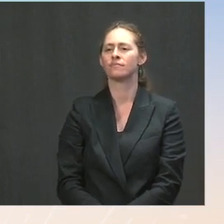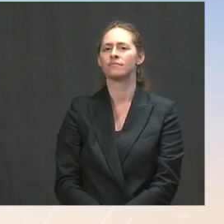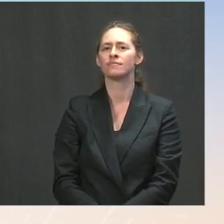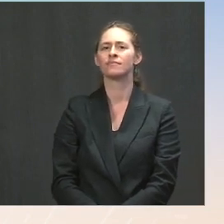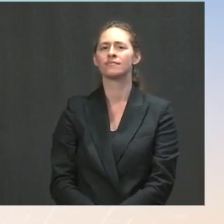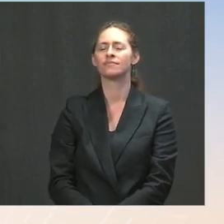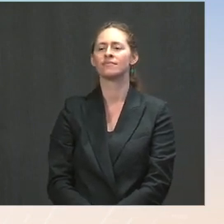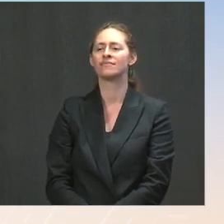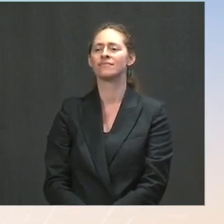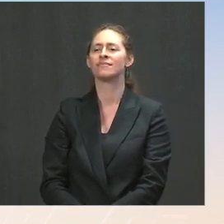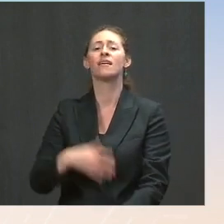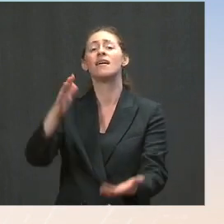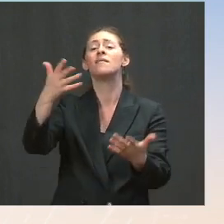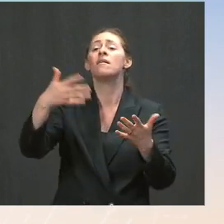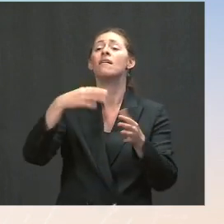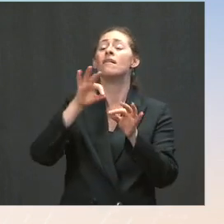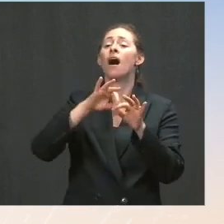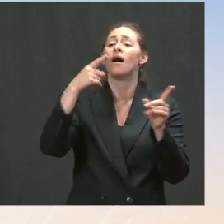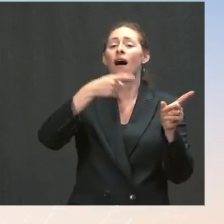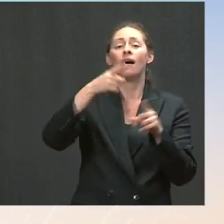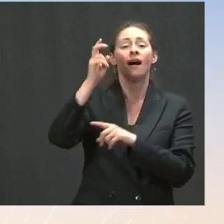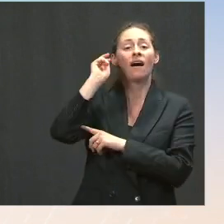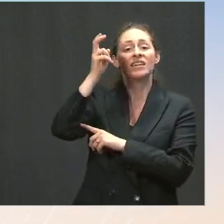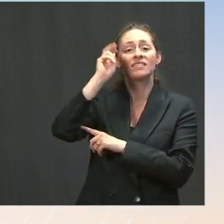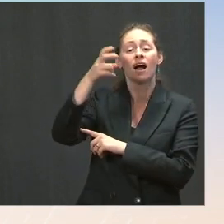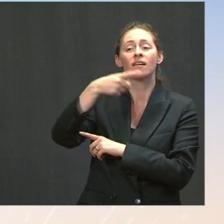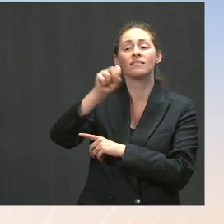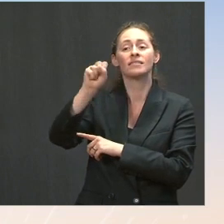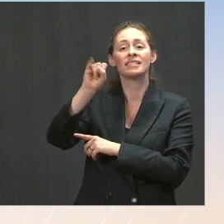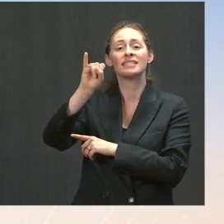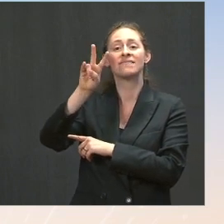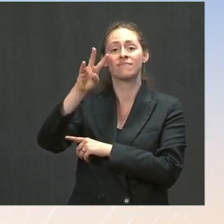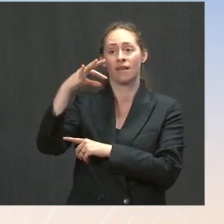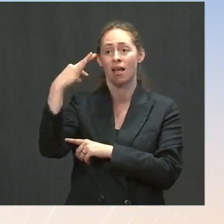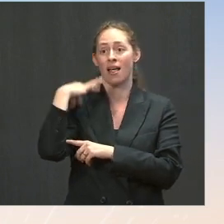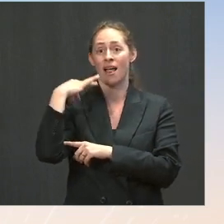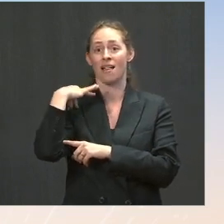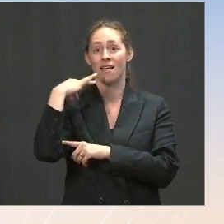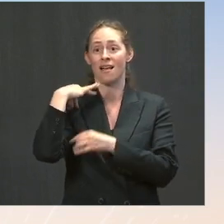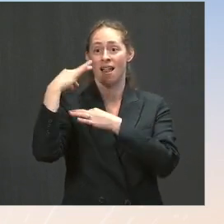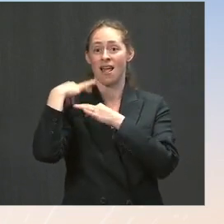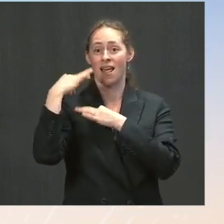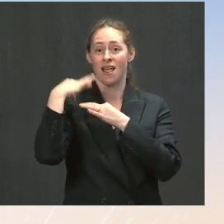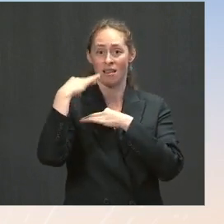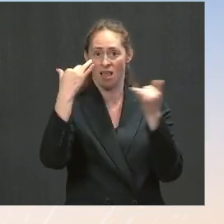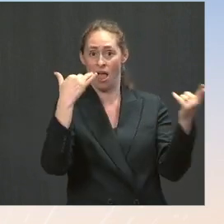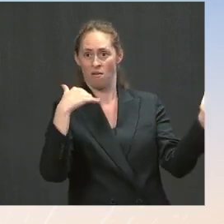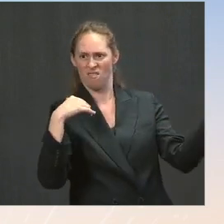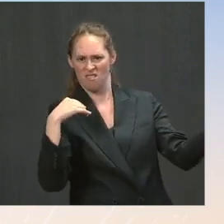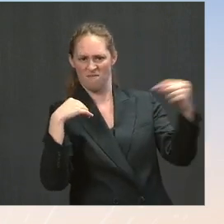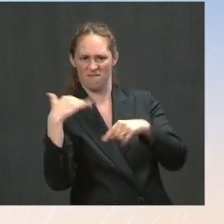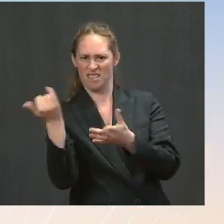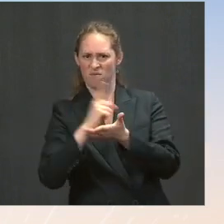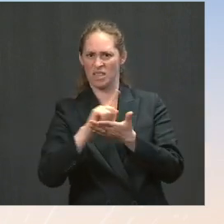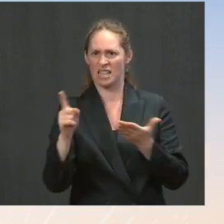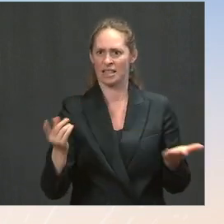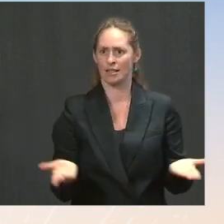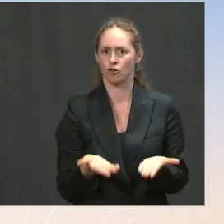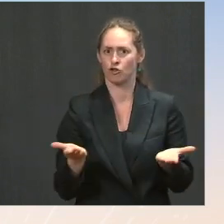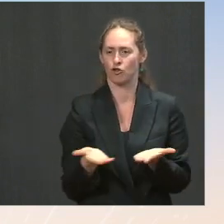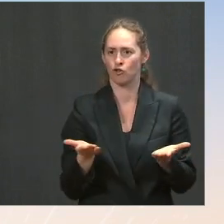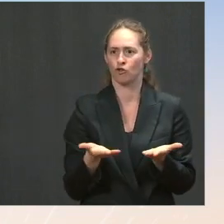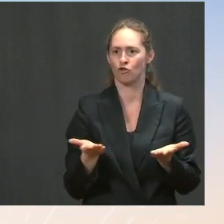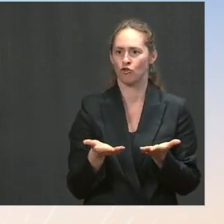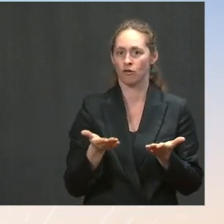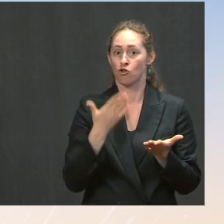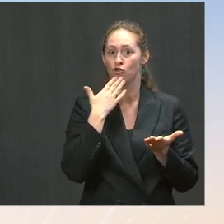Afghan SIV applicants will be coming into the United States this week, which is a very exciting step forward and will be the first of many. In terms